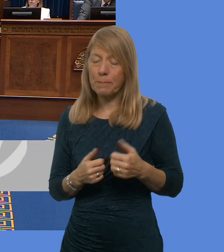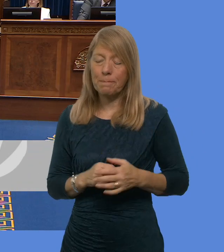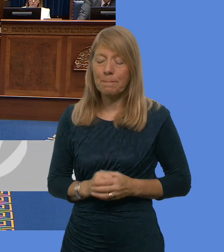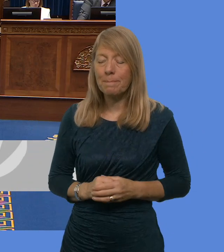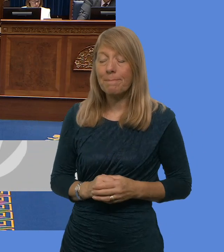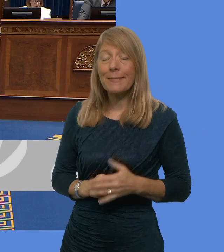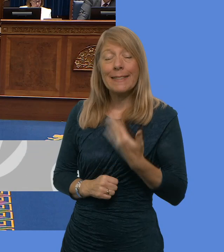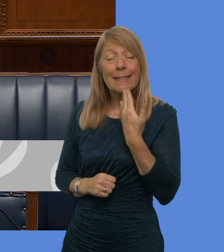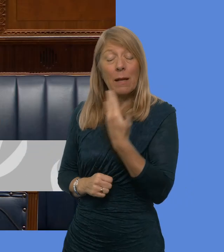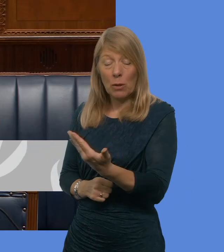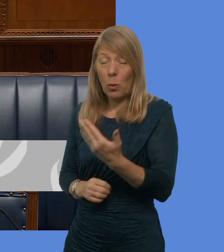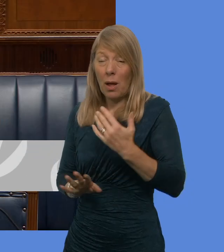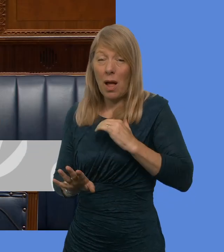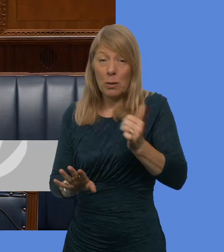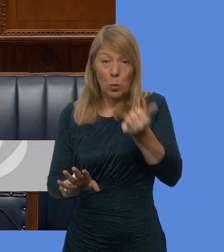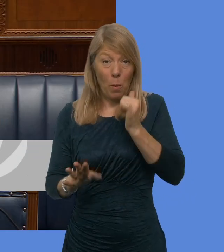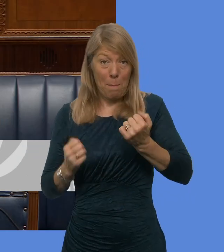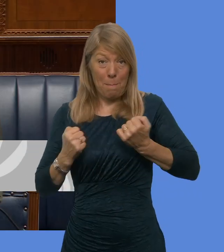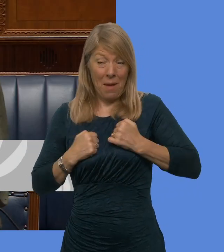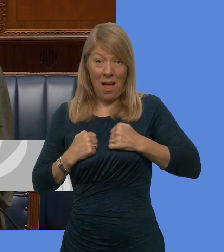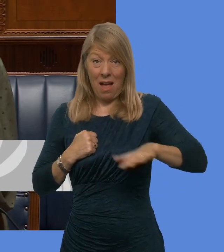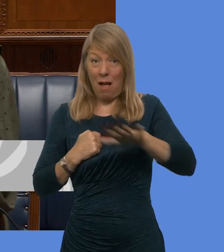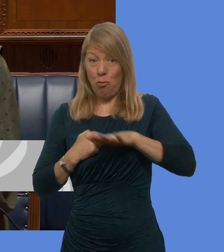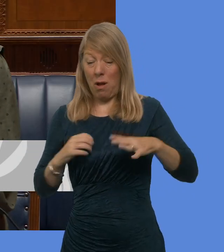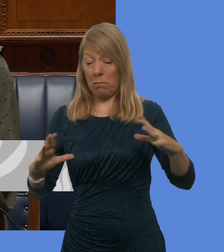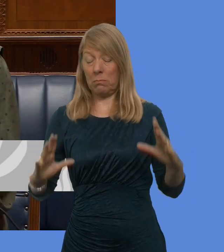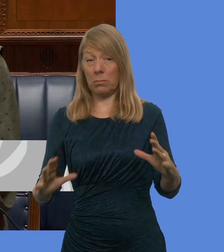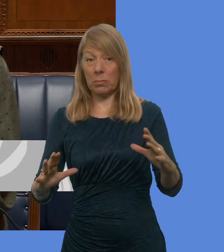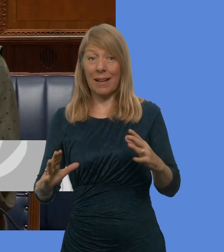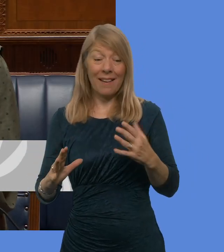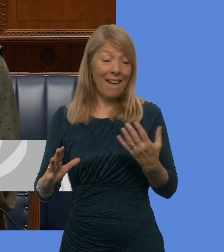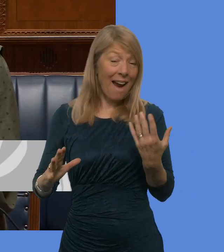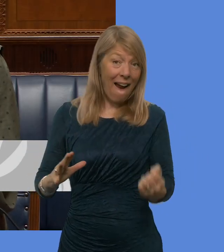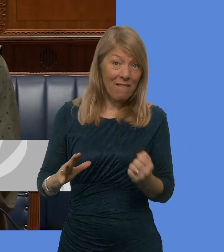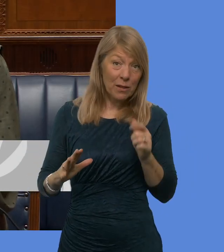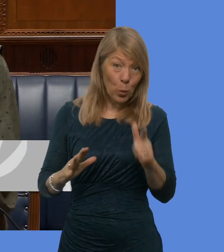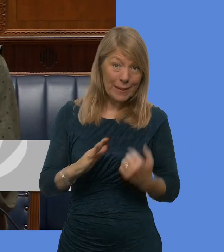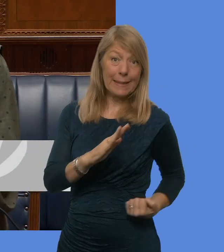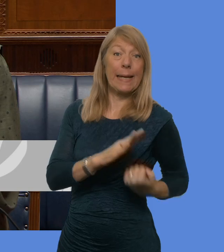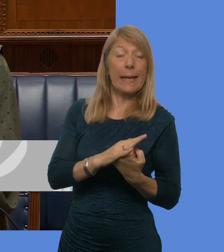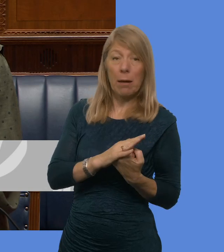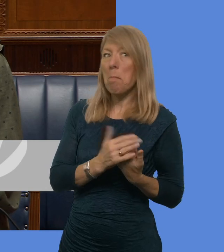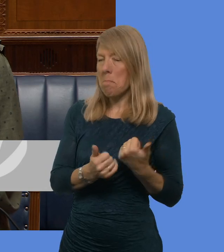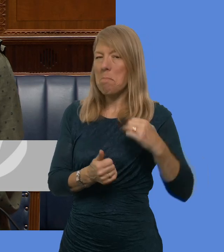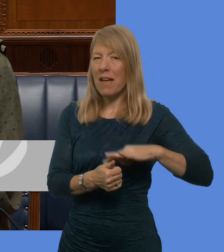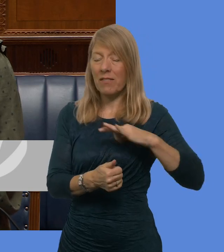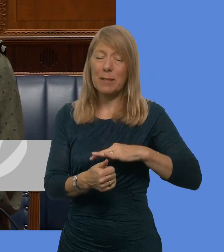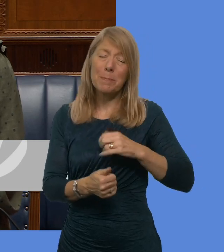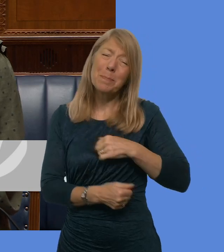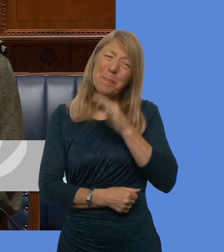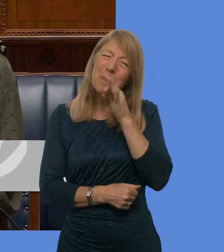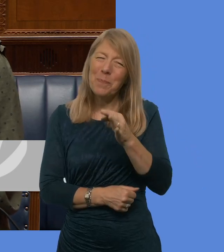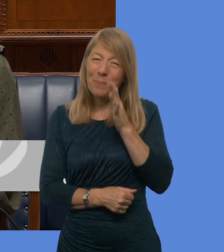certainly across my area where they're in place, there has been benefits. Could I ask then if in any future tranches of the rollout of